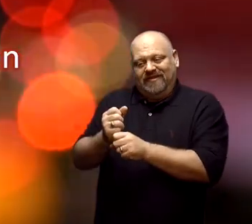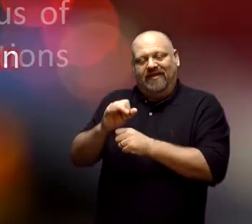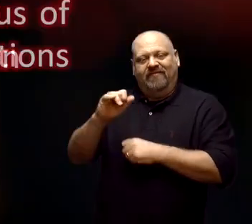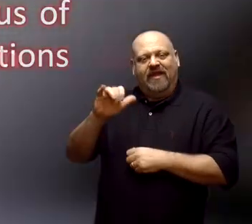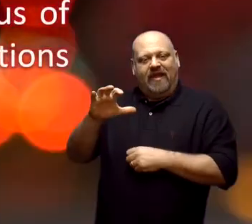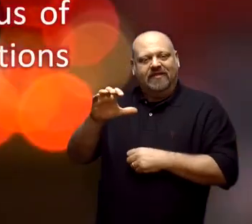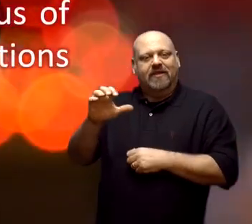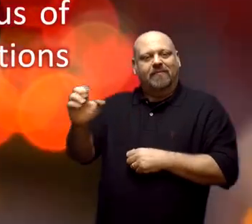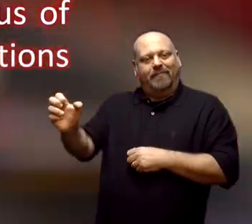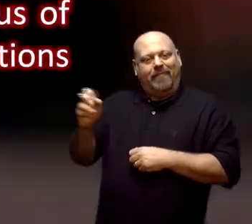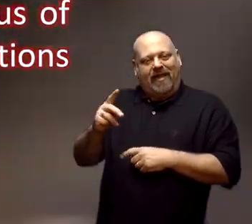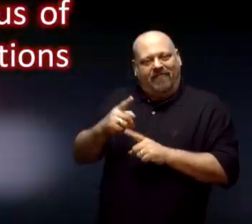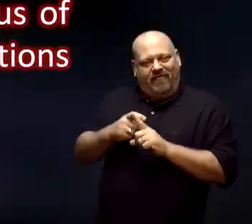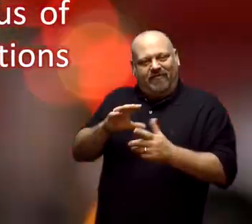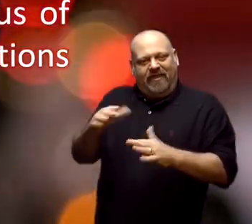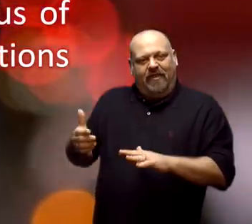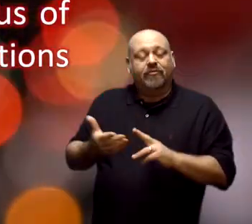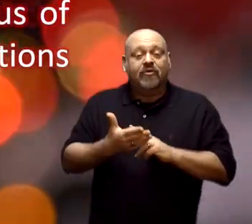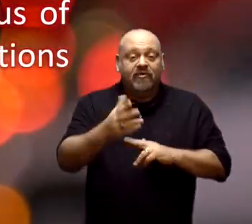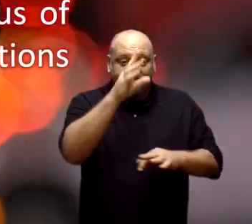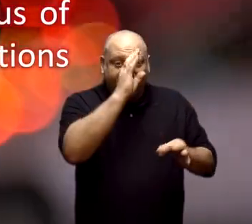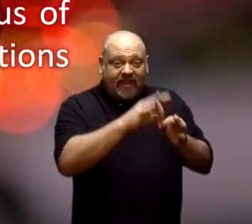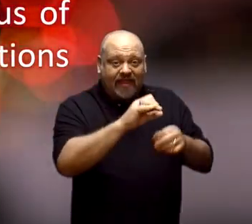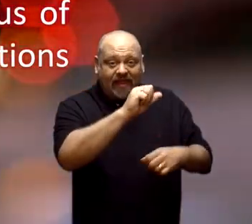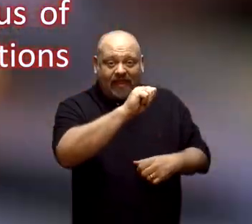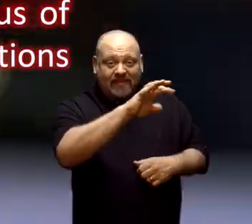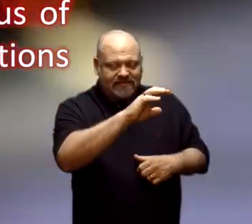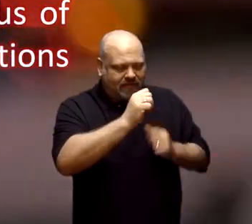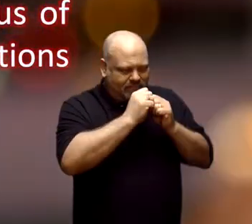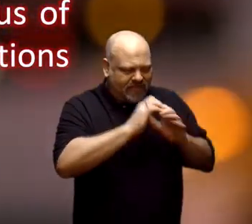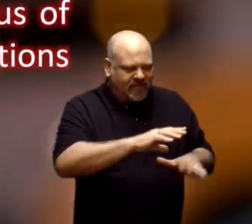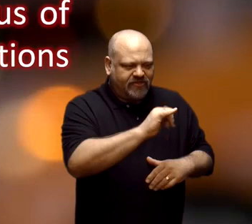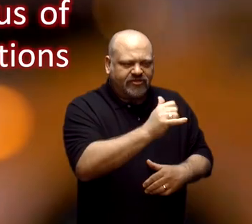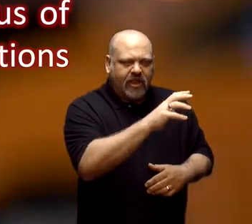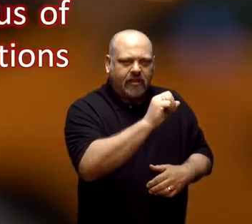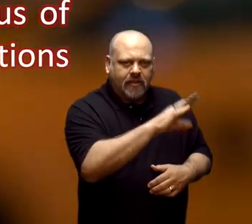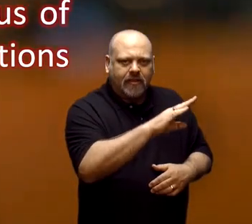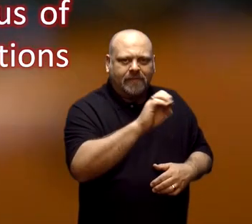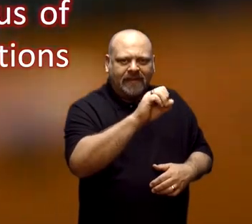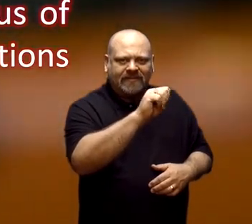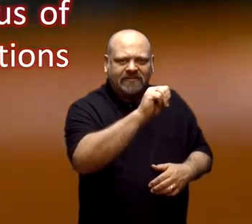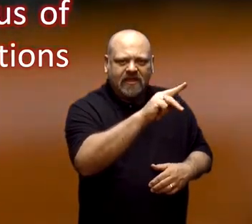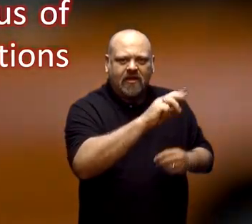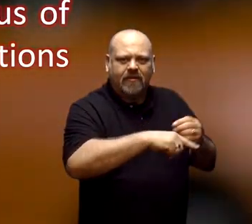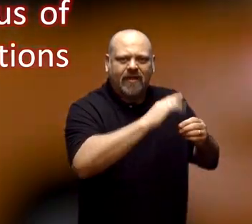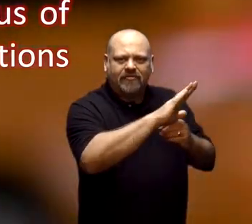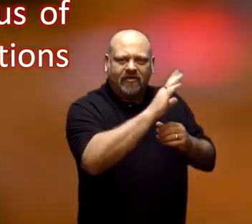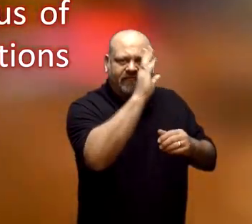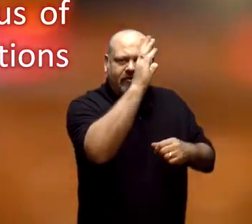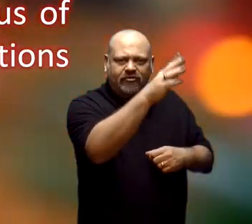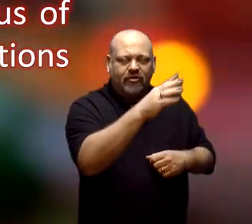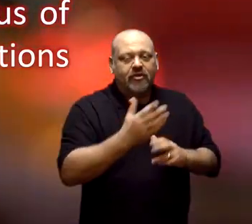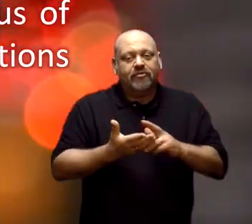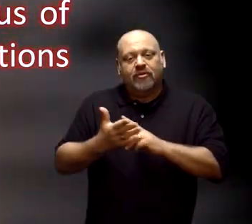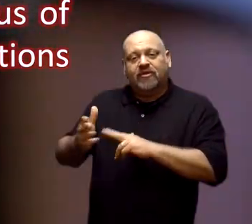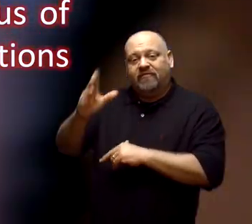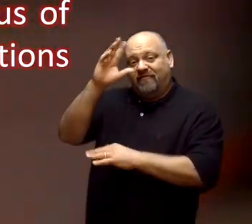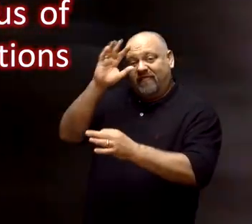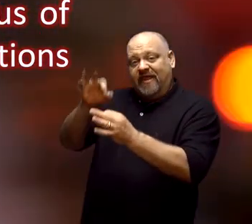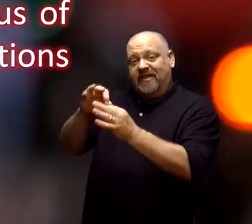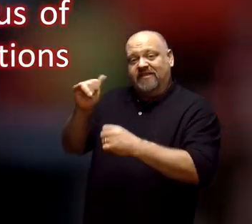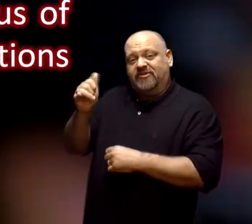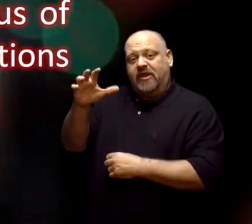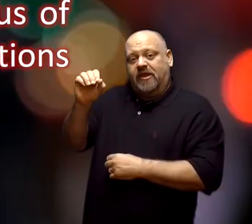from death. By faith, Isaac blessed Jacob and Esau in regard to their future. By faith, Jacob, when he was